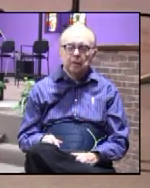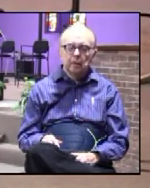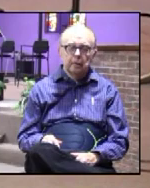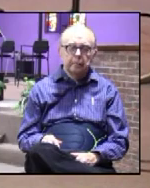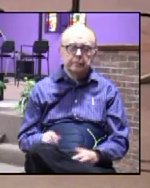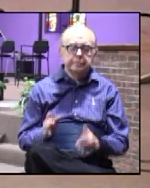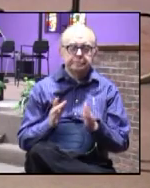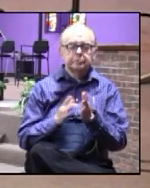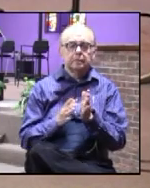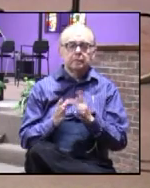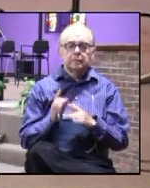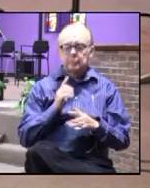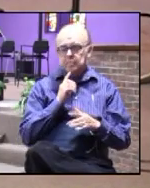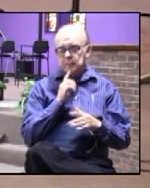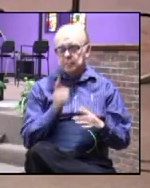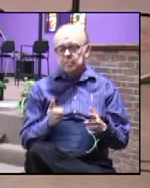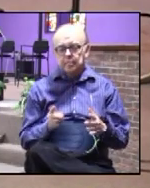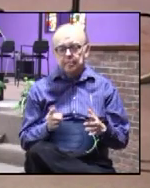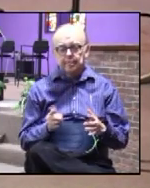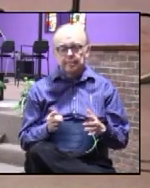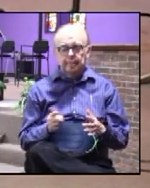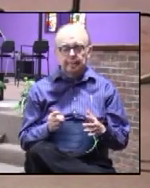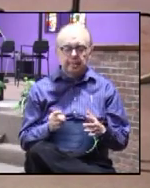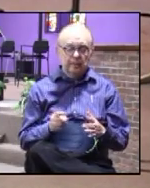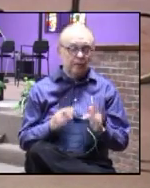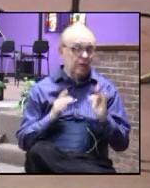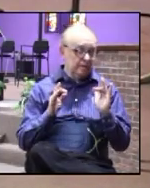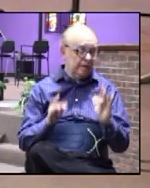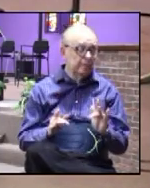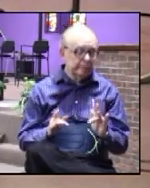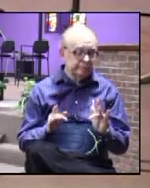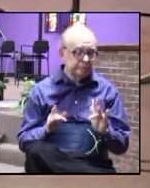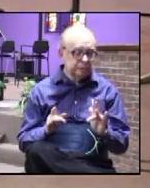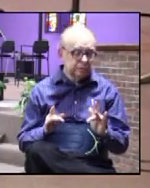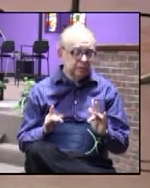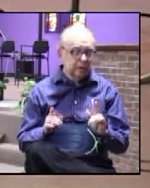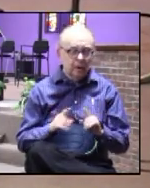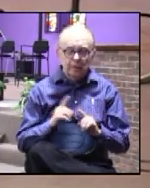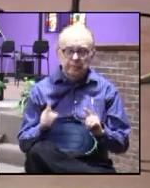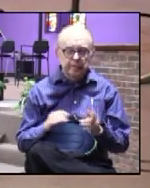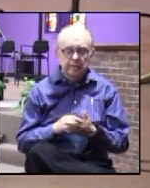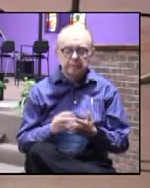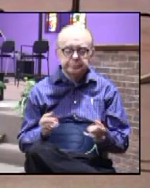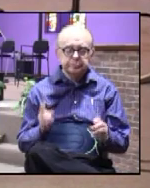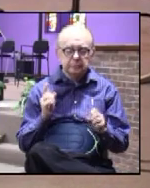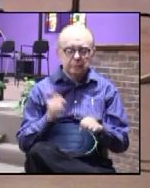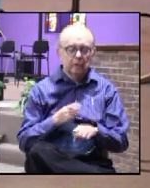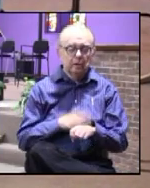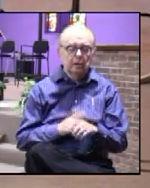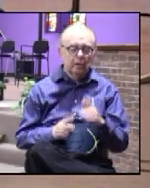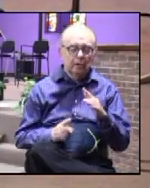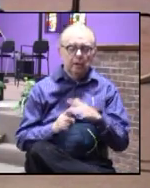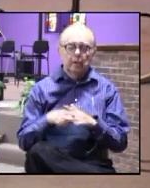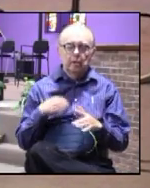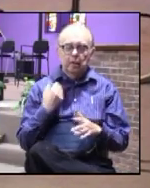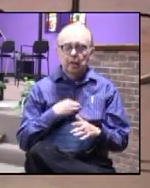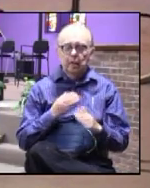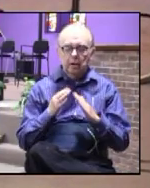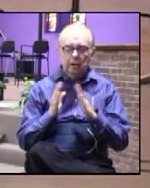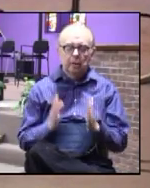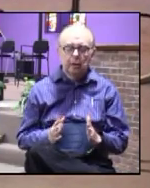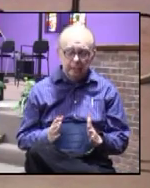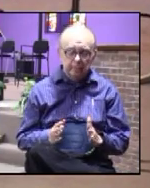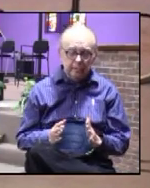And Jesus is really very, very compassionate, has always been. And every time he shows up at our house, which is